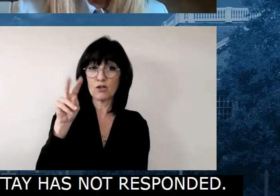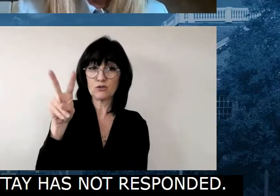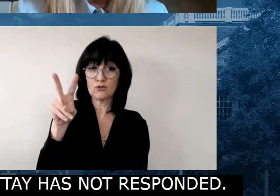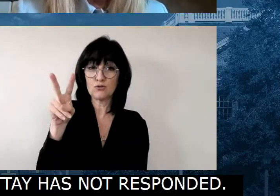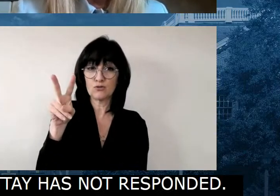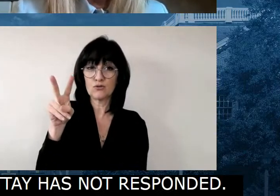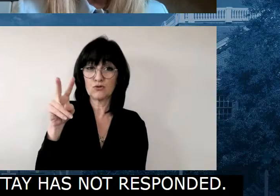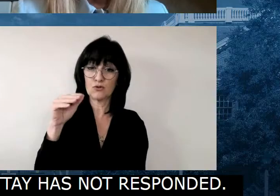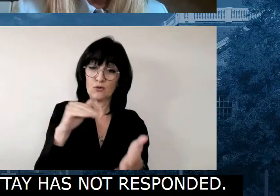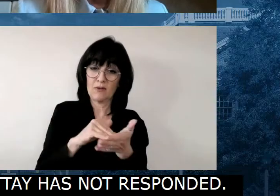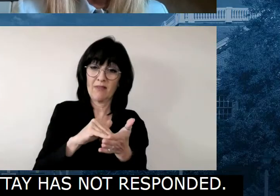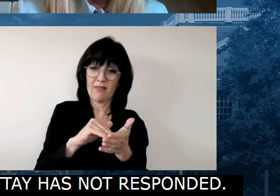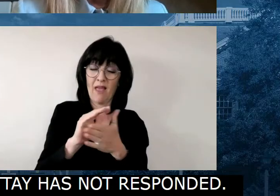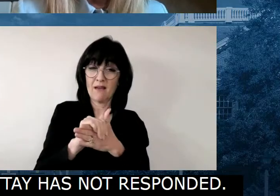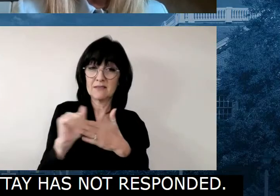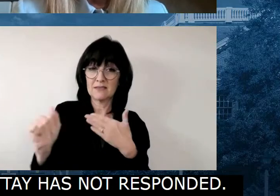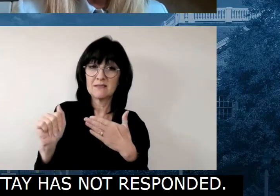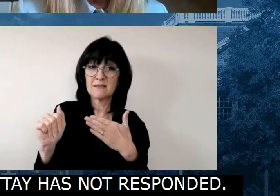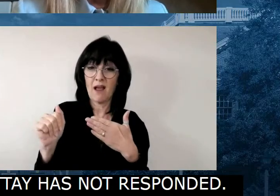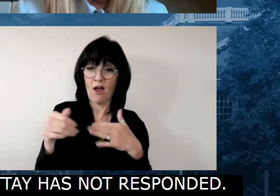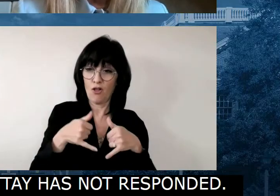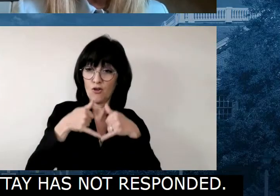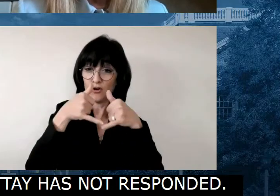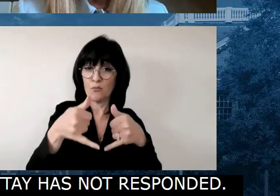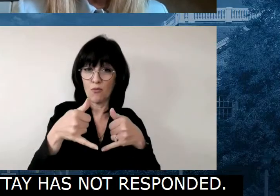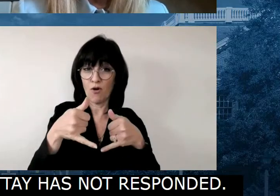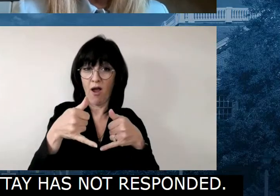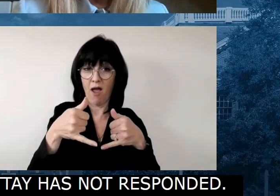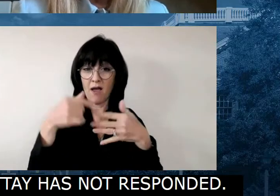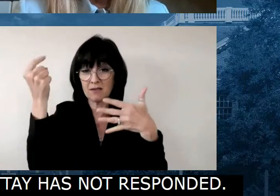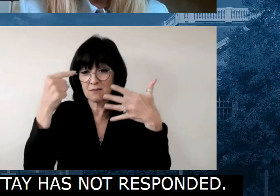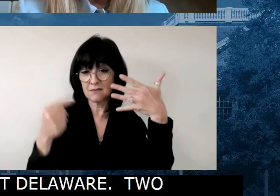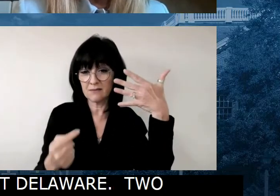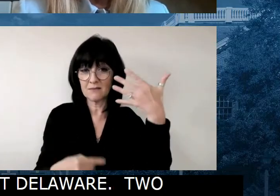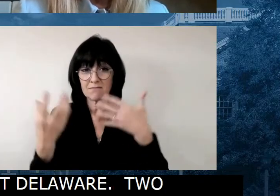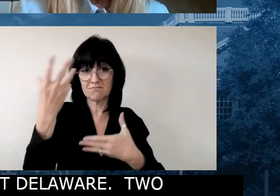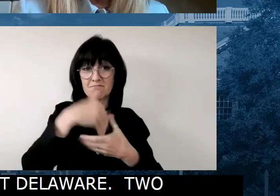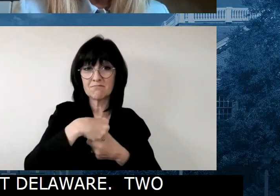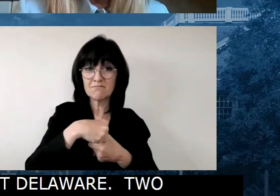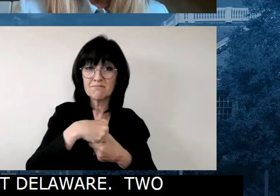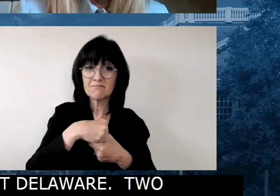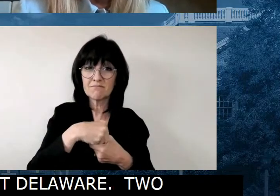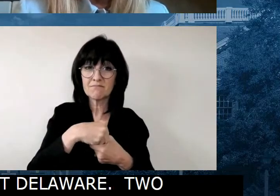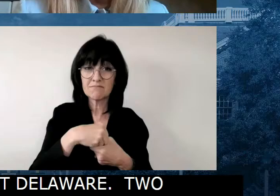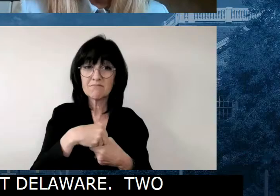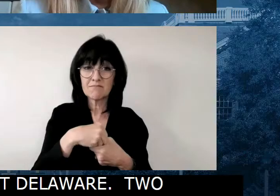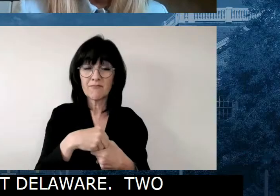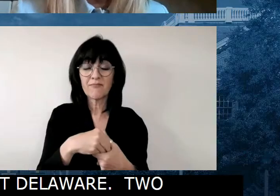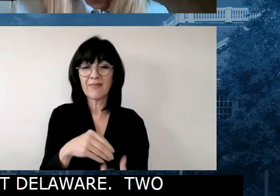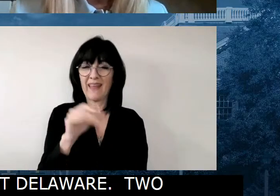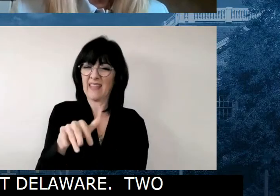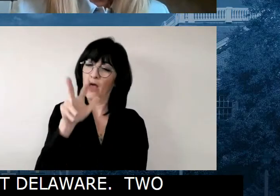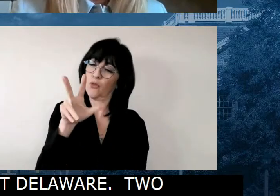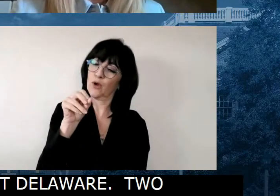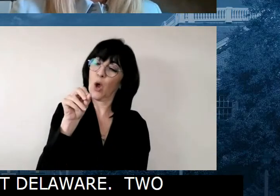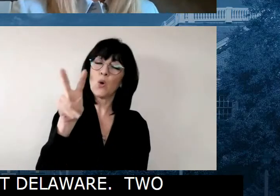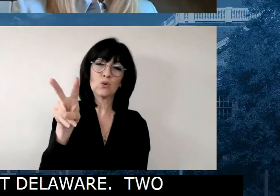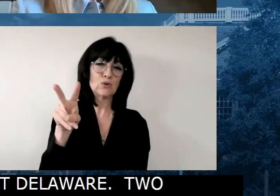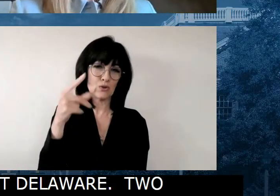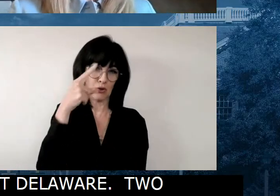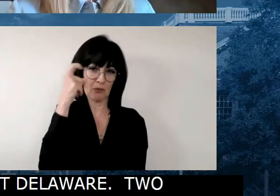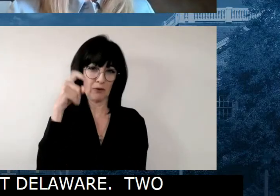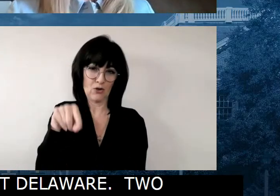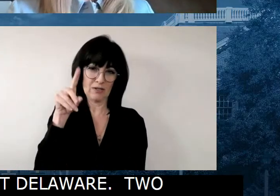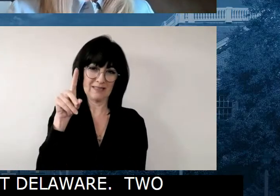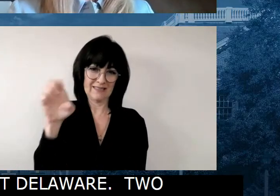$302,000 grand prize for everyone who's been vaccinated. Delaware wins. We win 302.